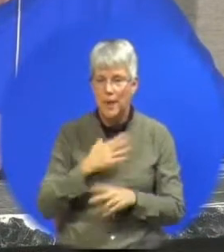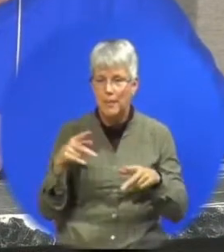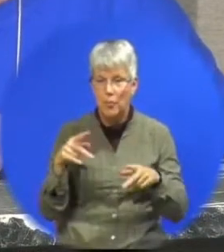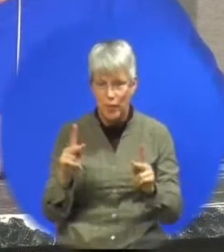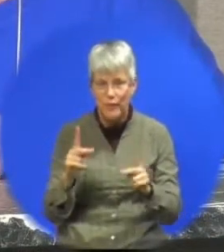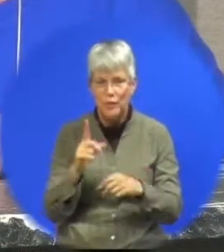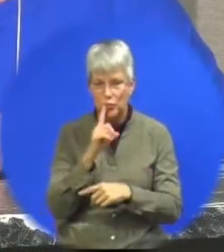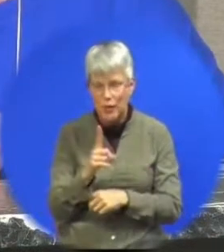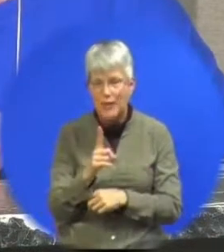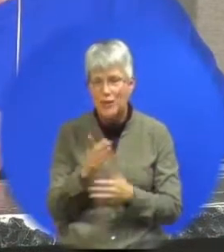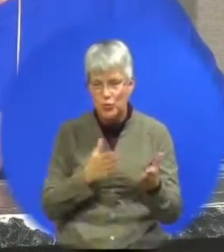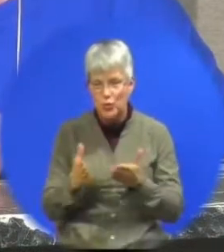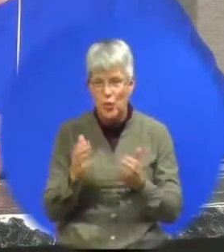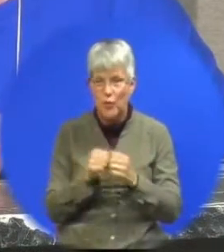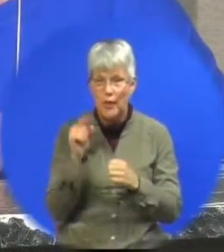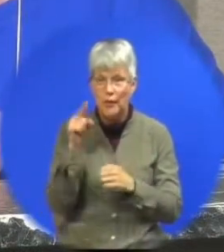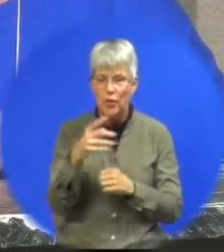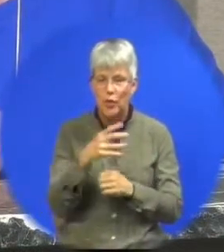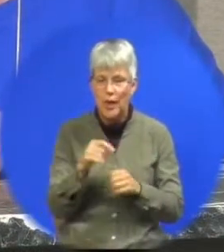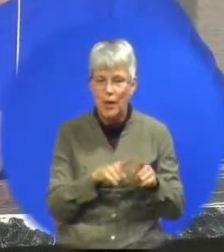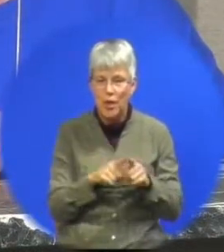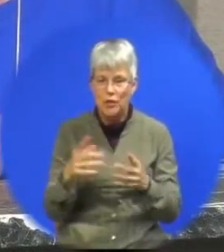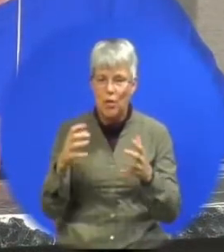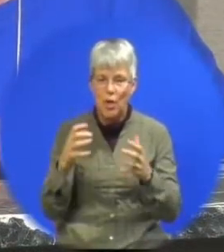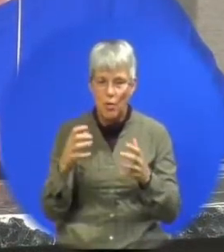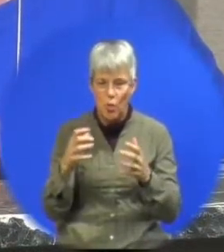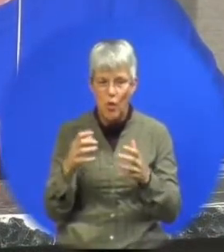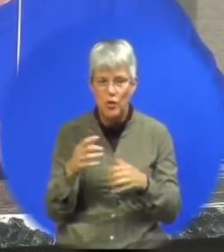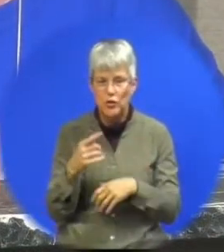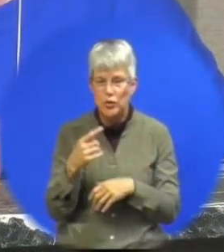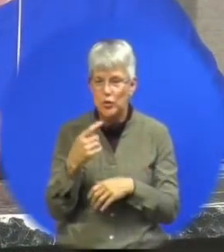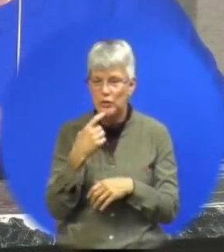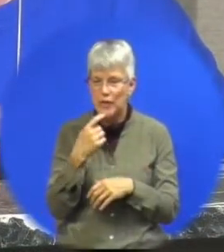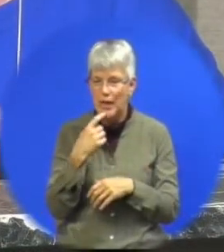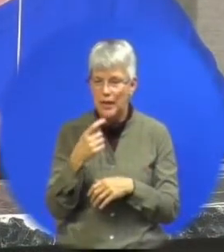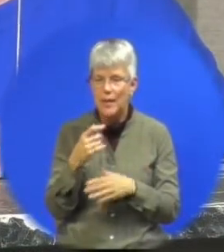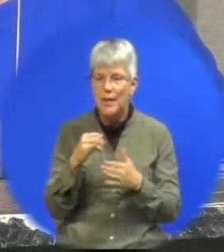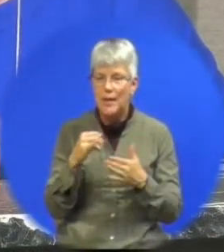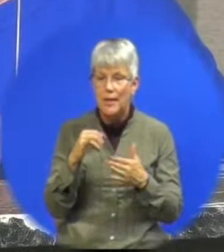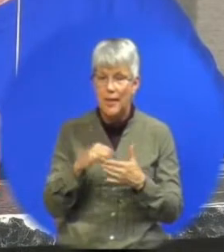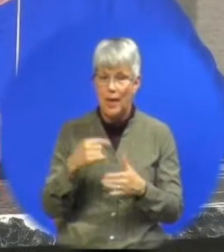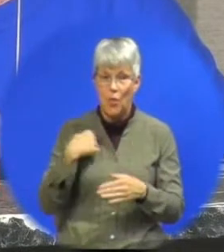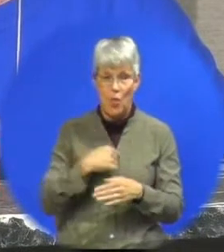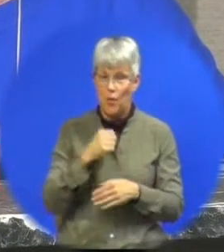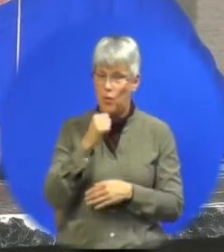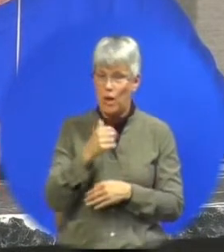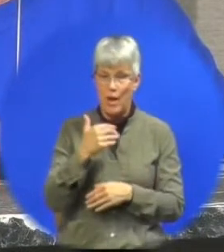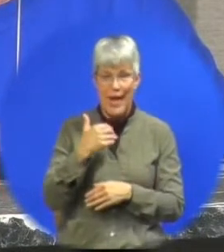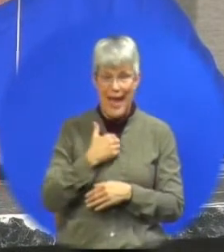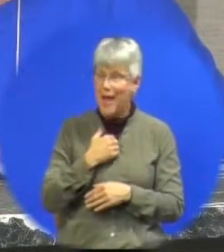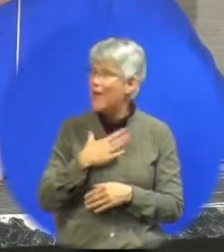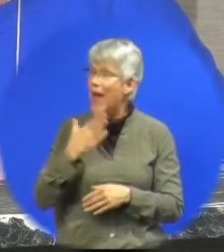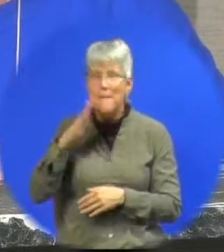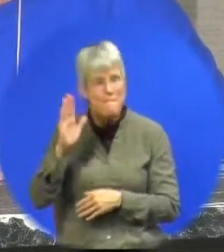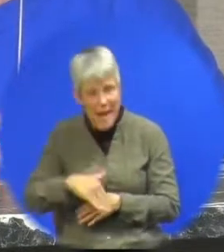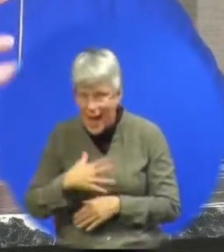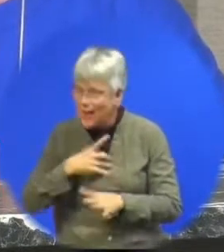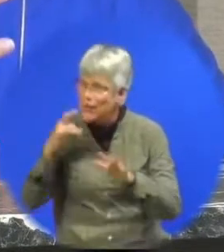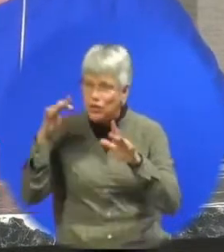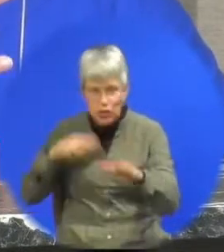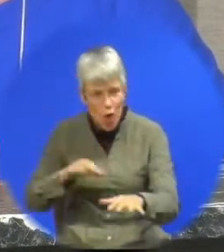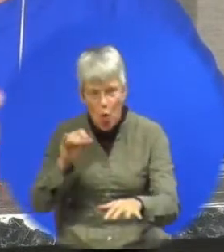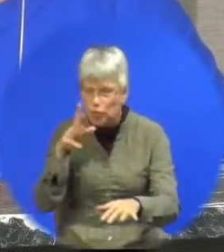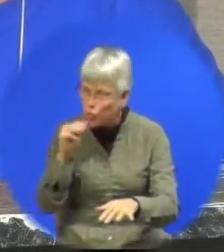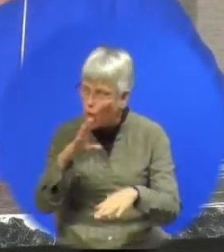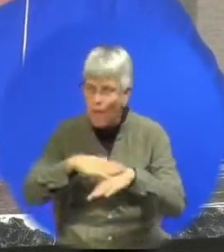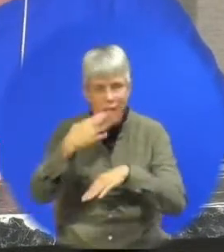you. And I want to assure Michael and the citizens that Scott has told me today that we will not be having a bad snowstorm on Friday. We